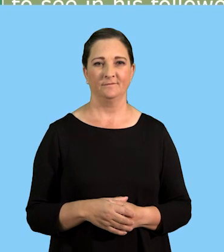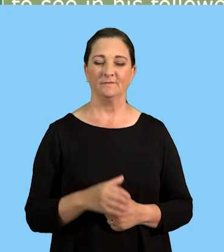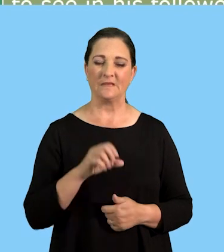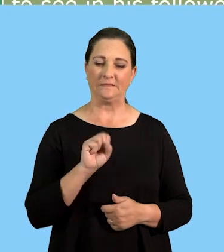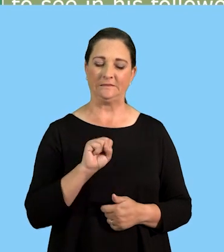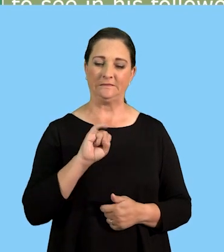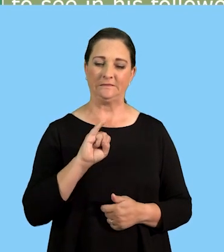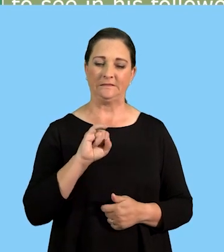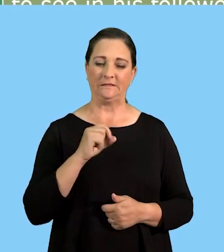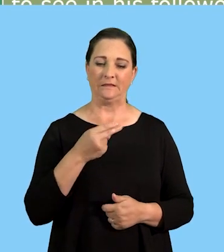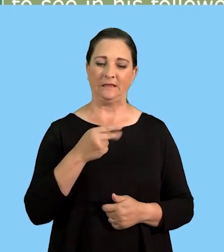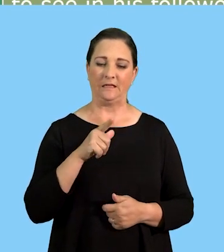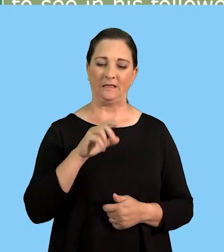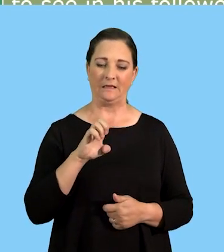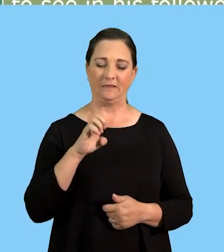that